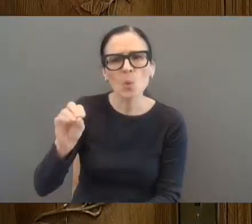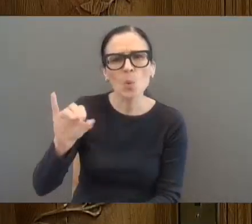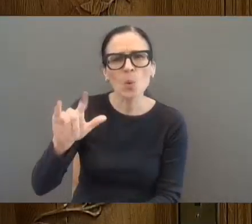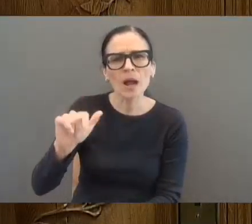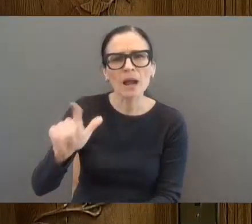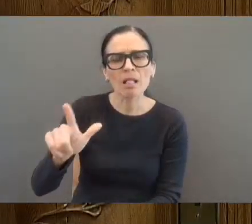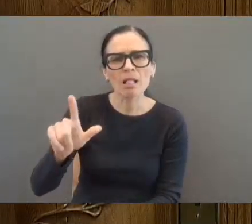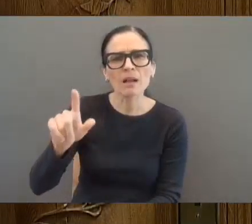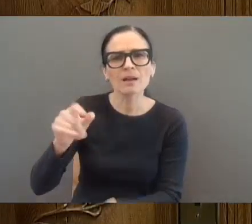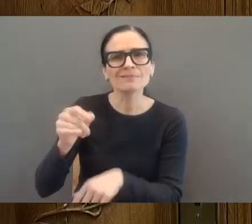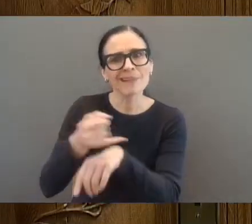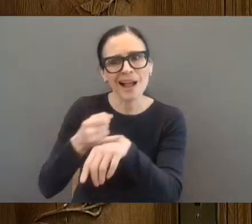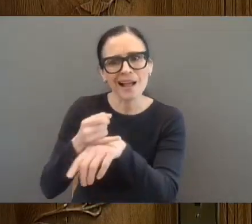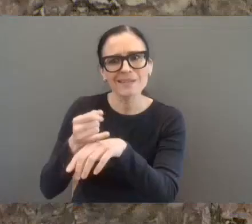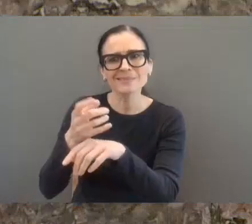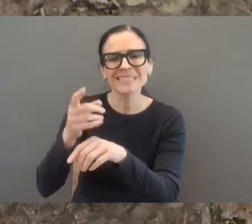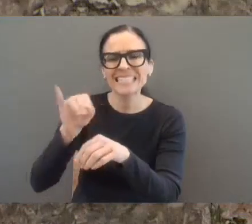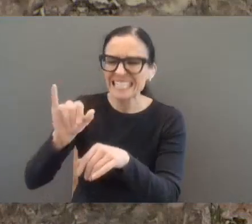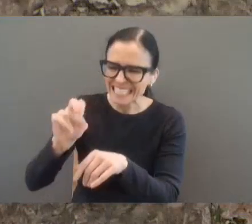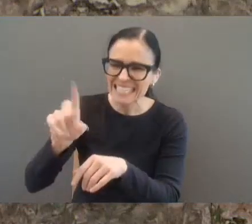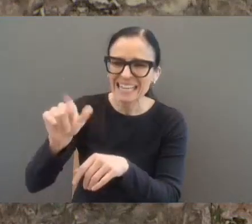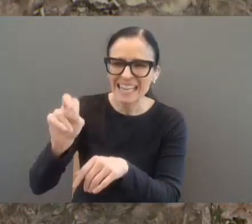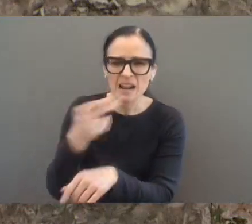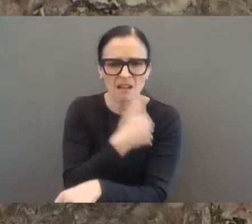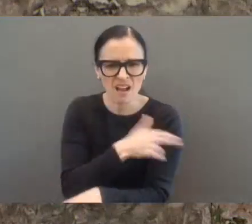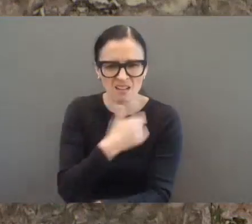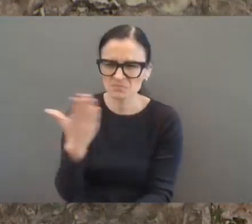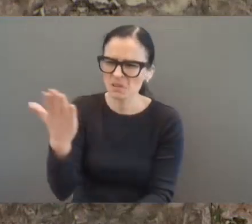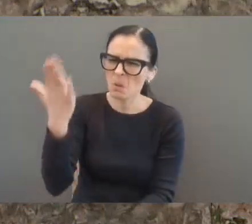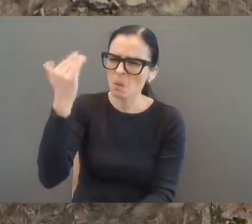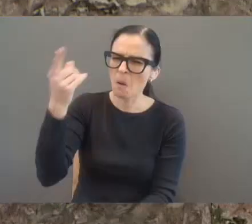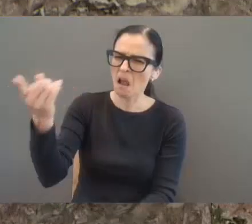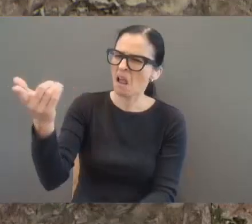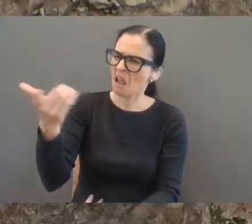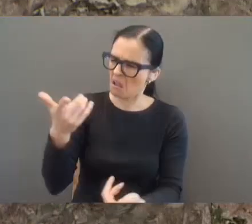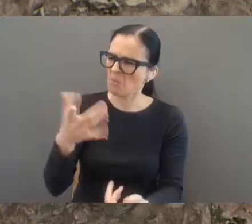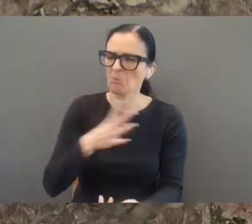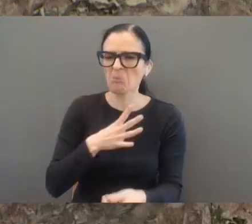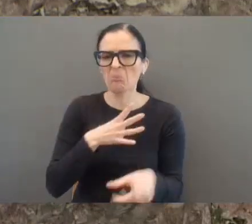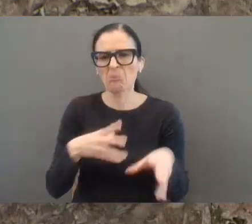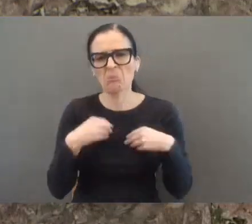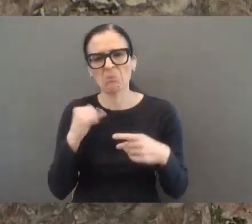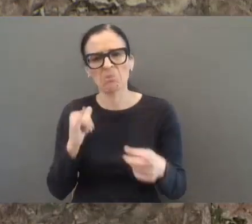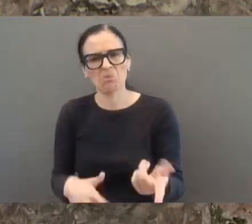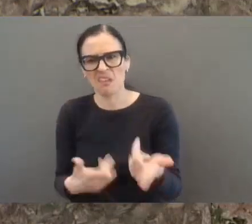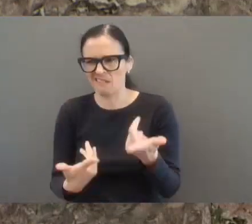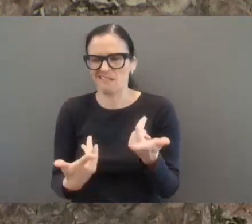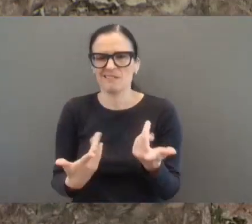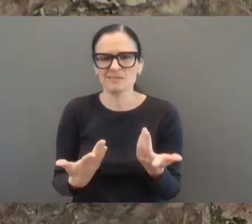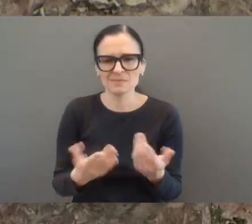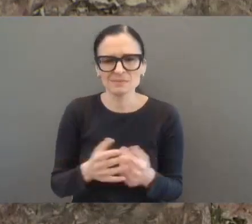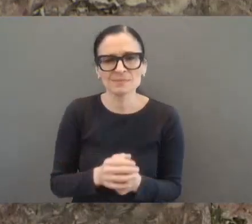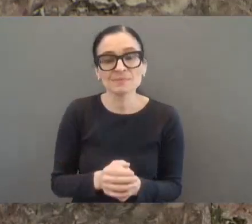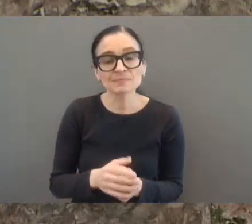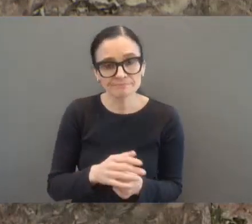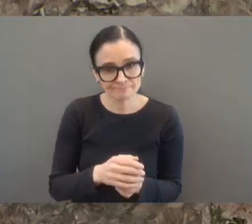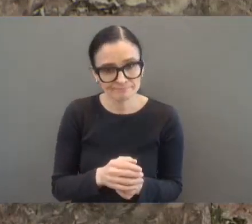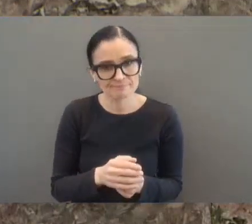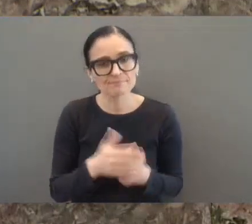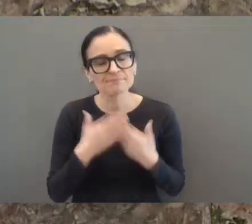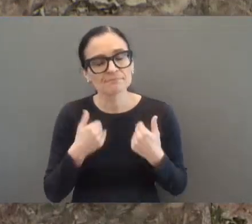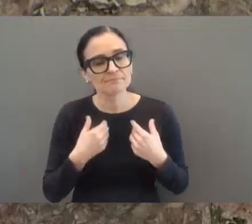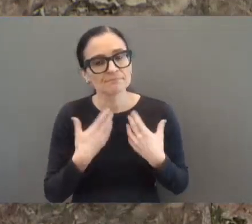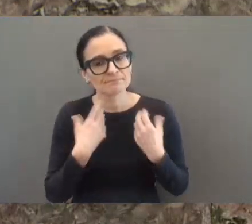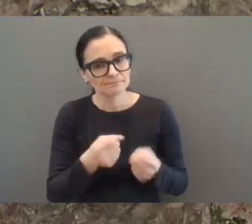Minister. Thank you, Honourable Speaker. I had the opportunity to speak recently with Mayor Hopeful from Lillooet and